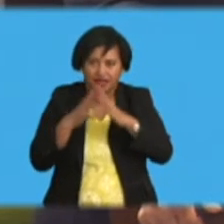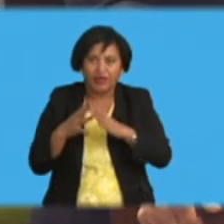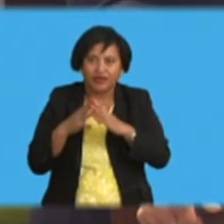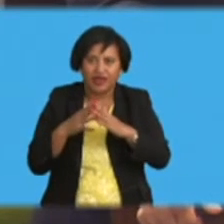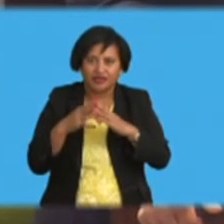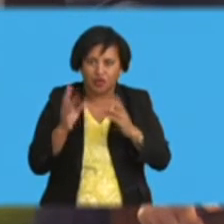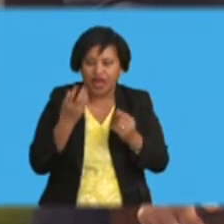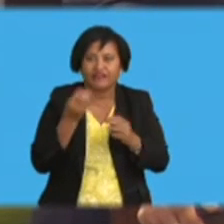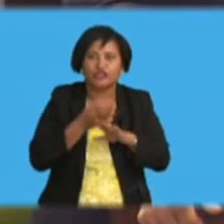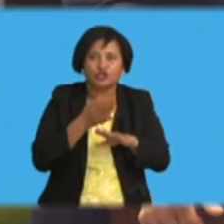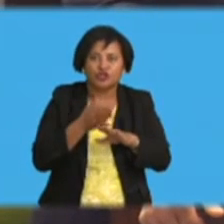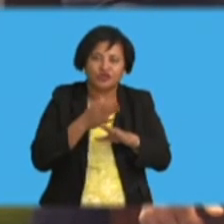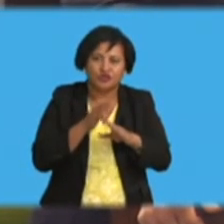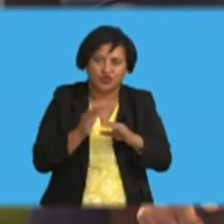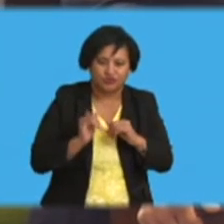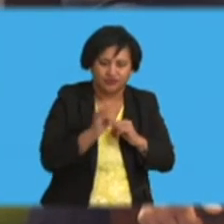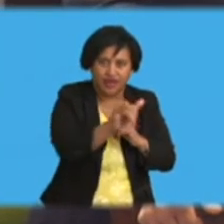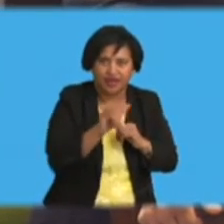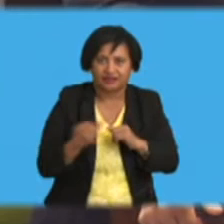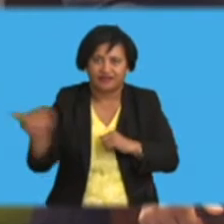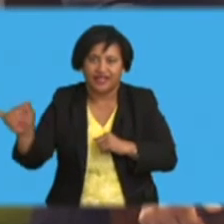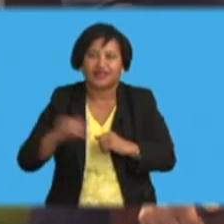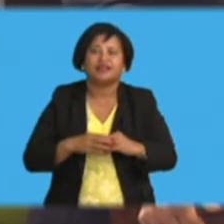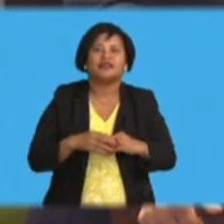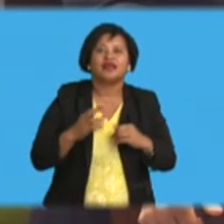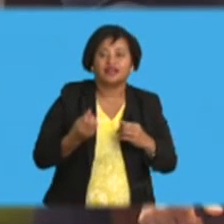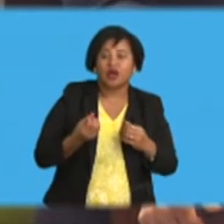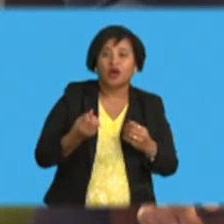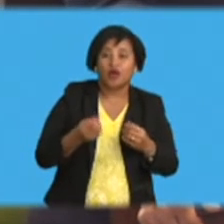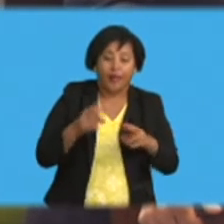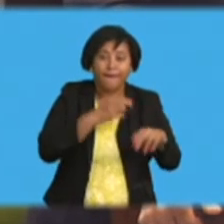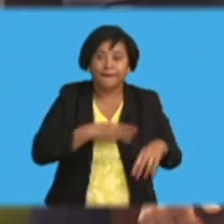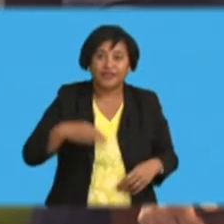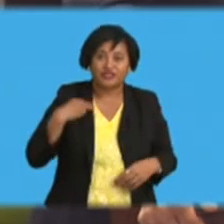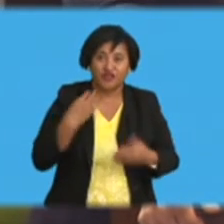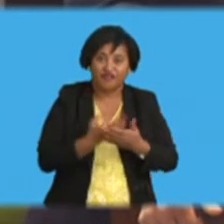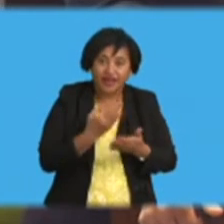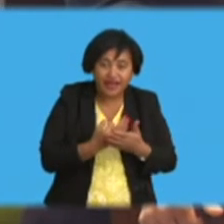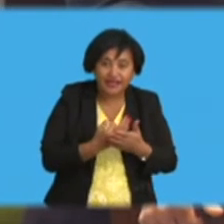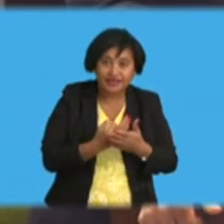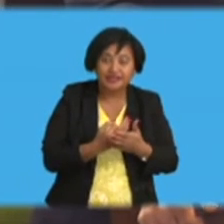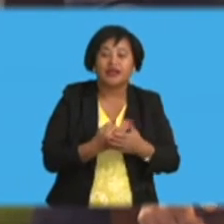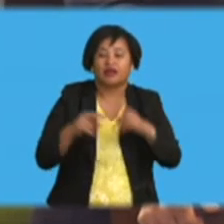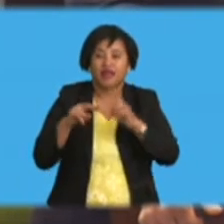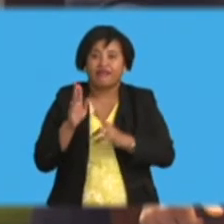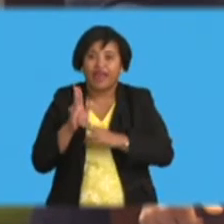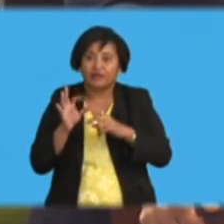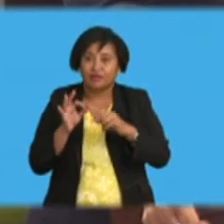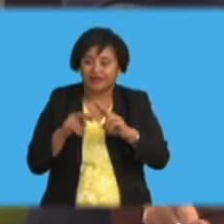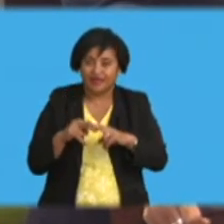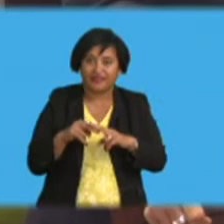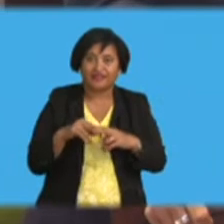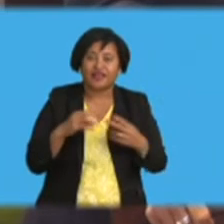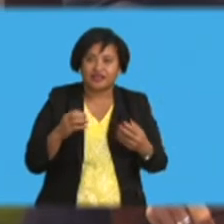fleet modernization program at Fiji Airways, were purchased with initial financing assistance from FNPF, and it was a groundbreaking partnership